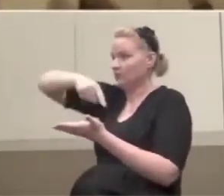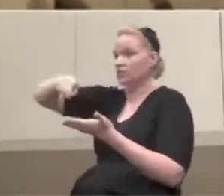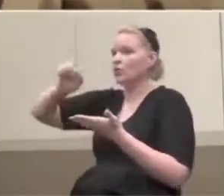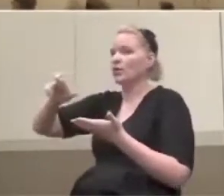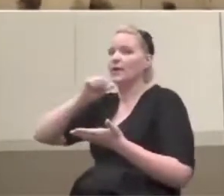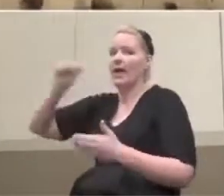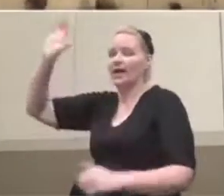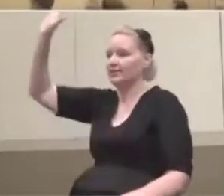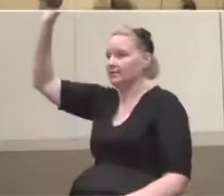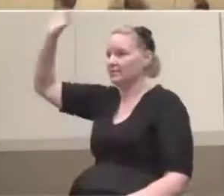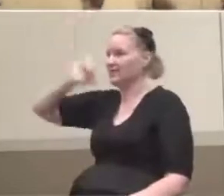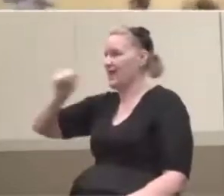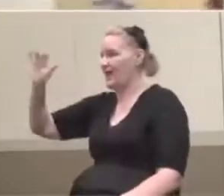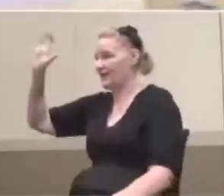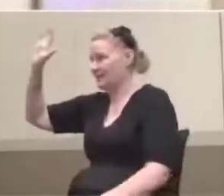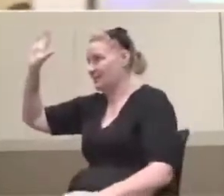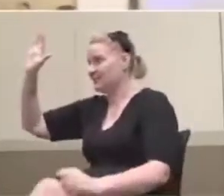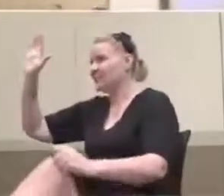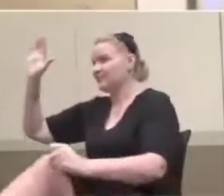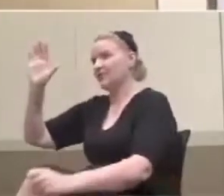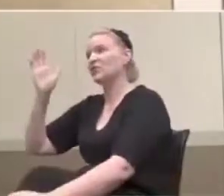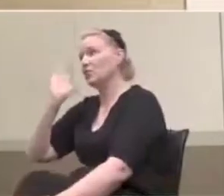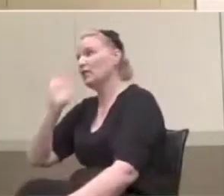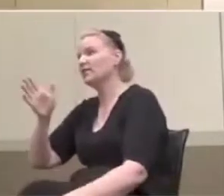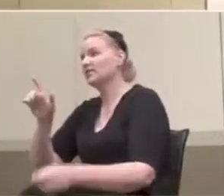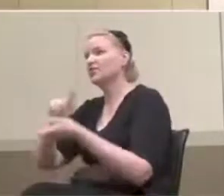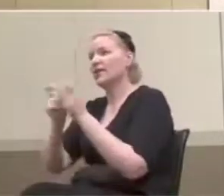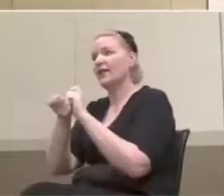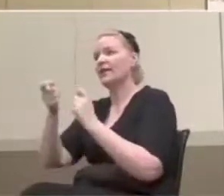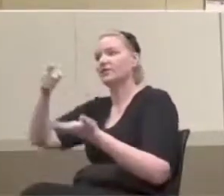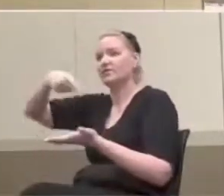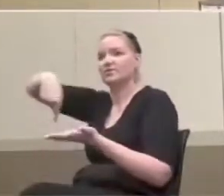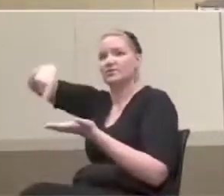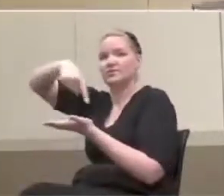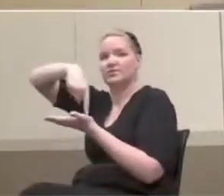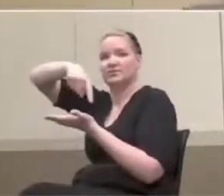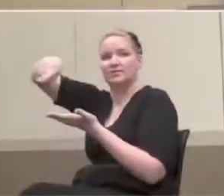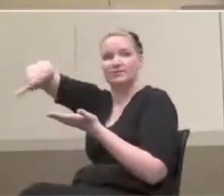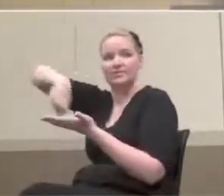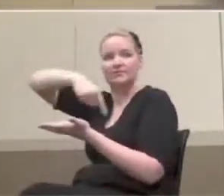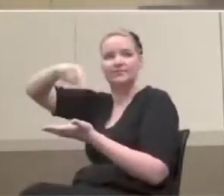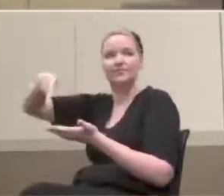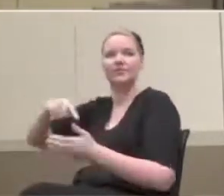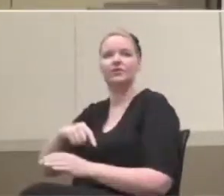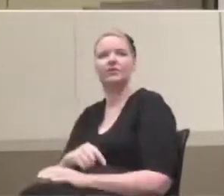You'll have to trust me, she switches, okay? It has something